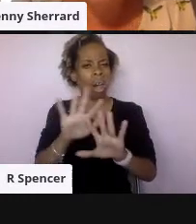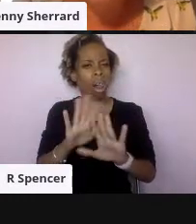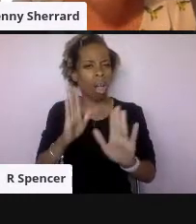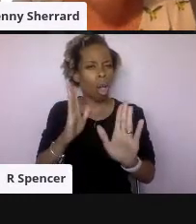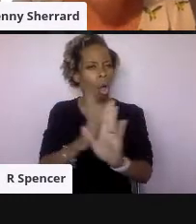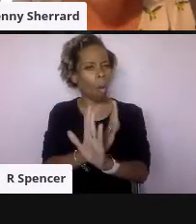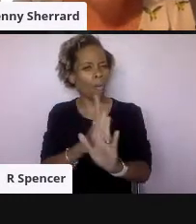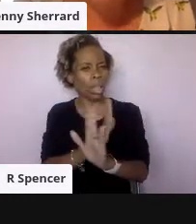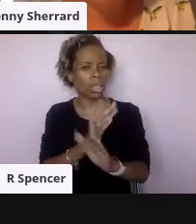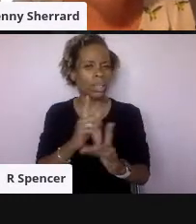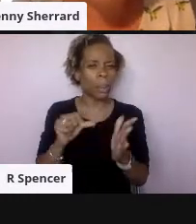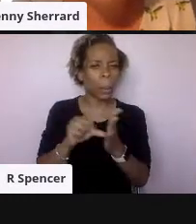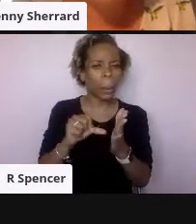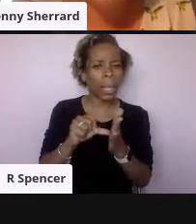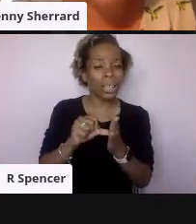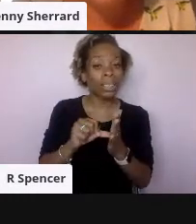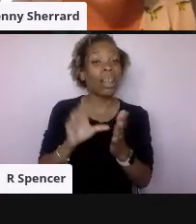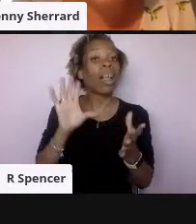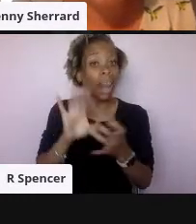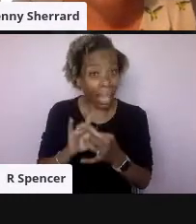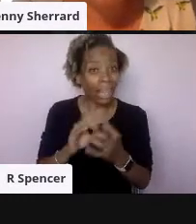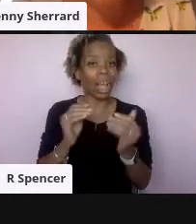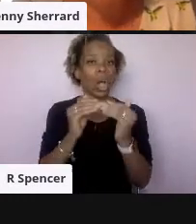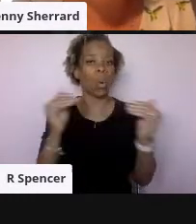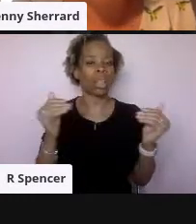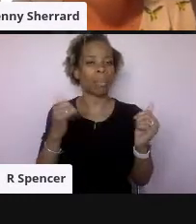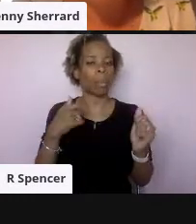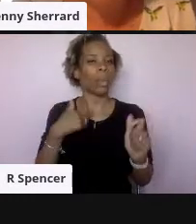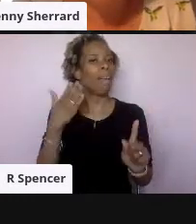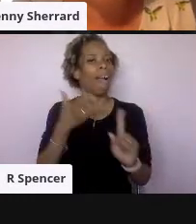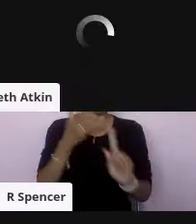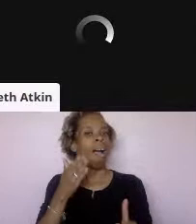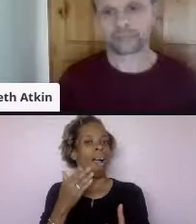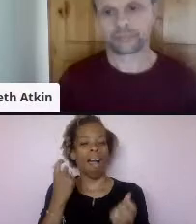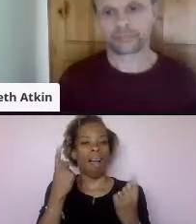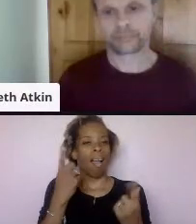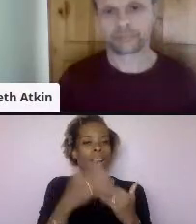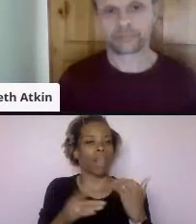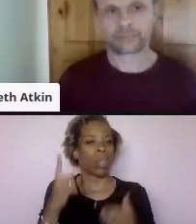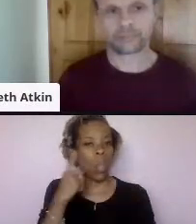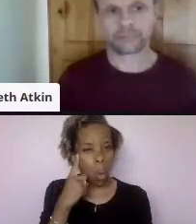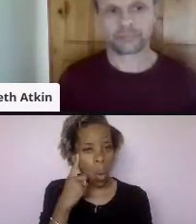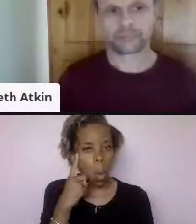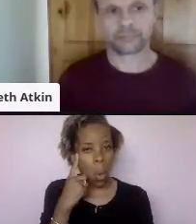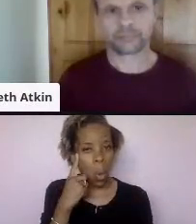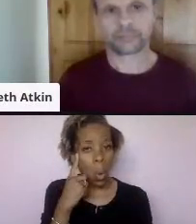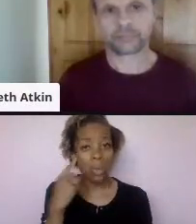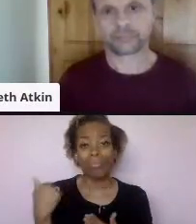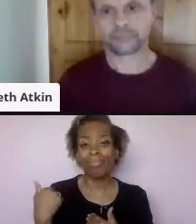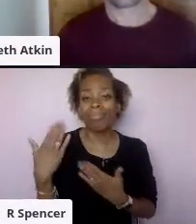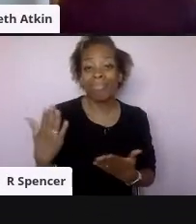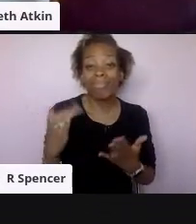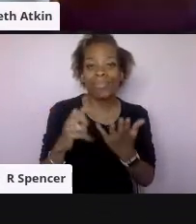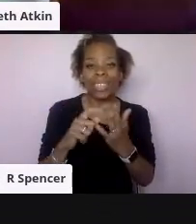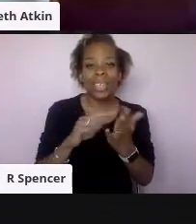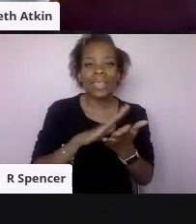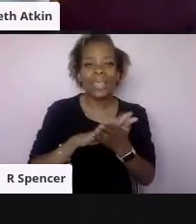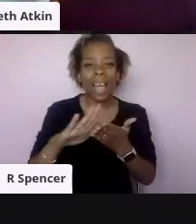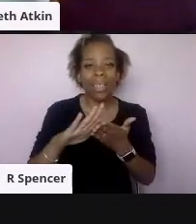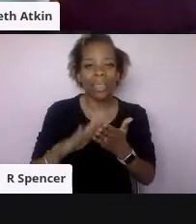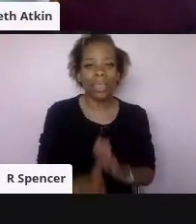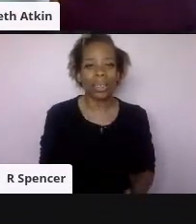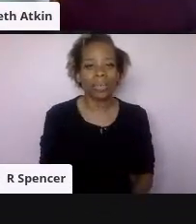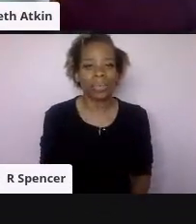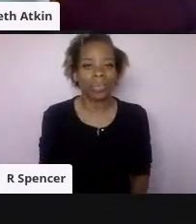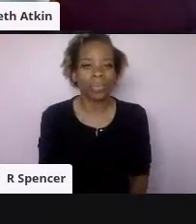to equality in terms of the sectors where we organise. So over to you, Seth. Hi,